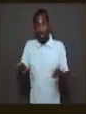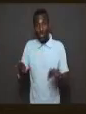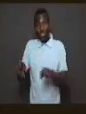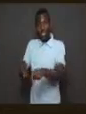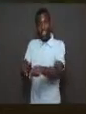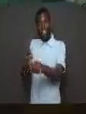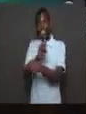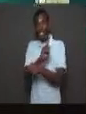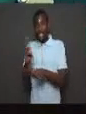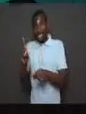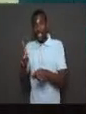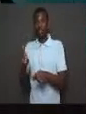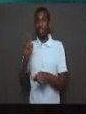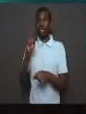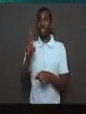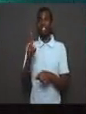the other.